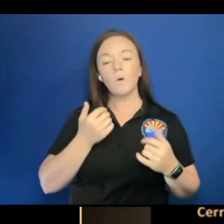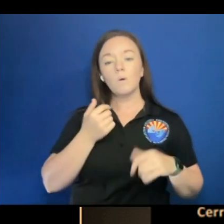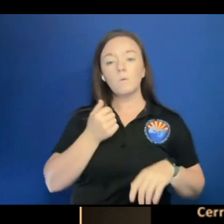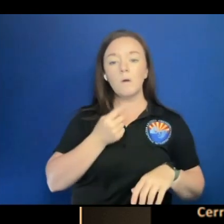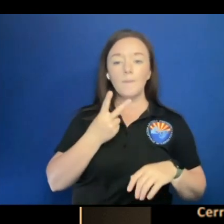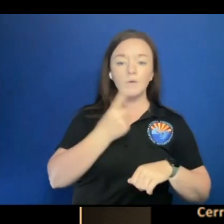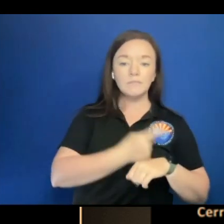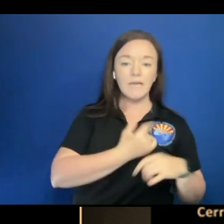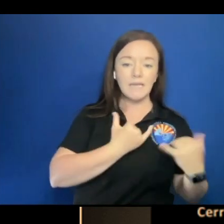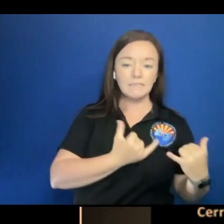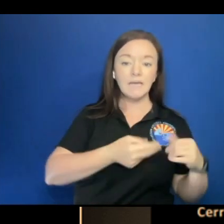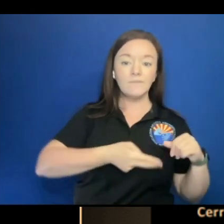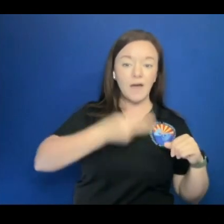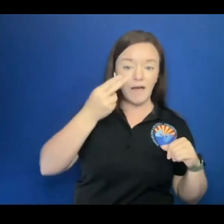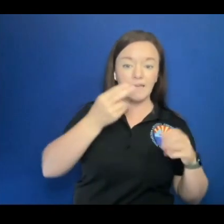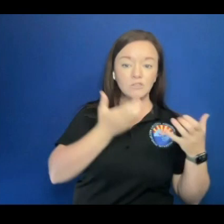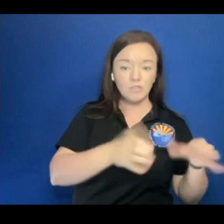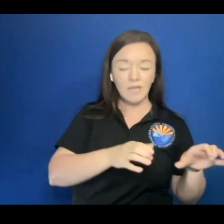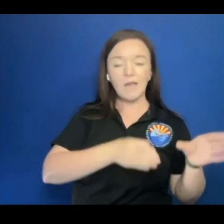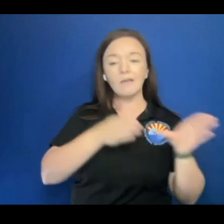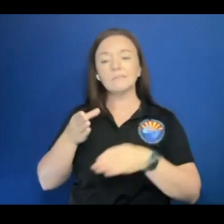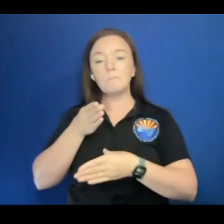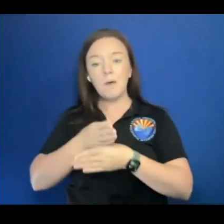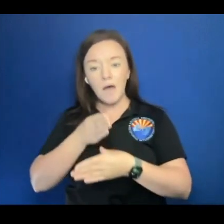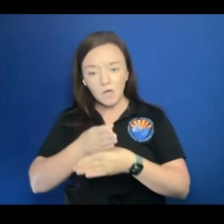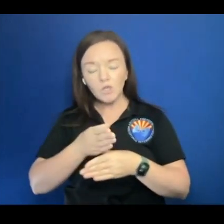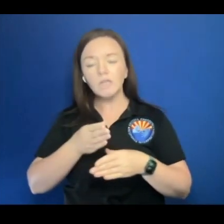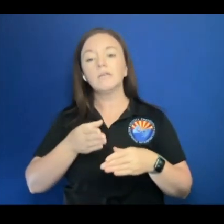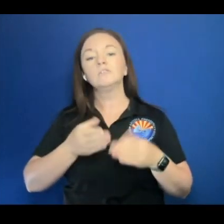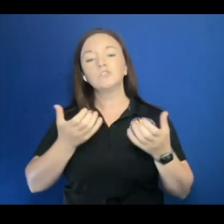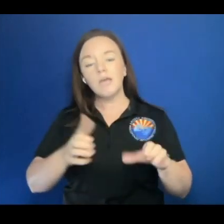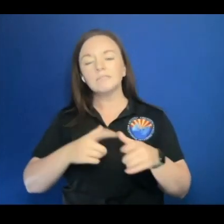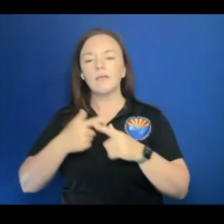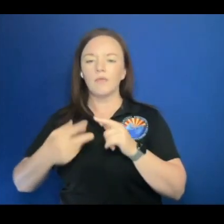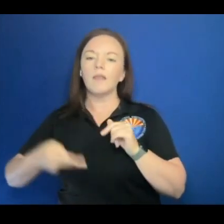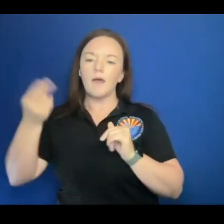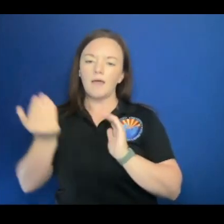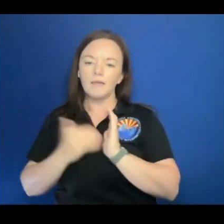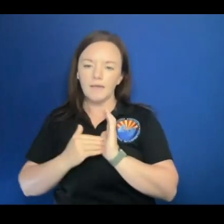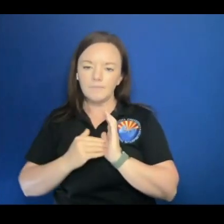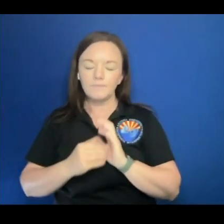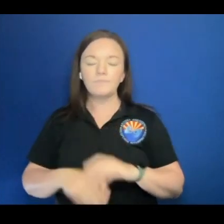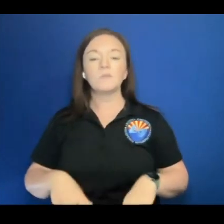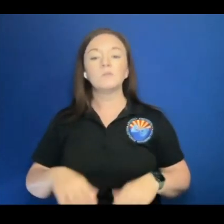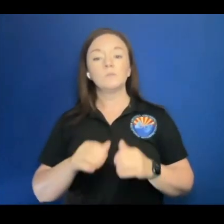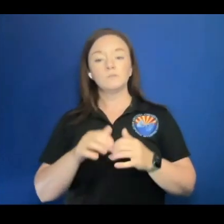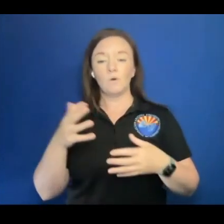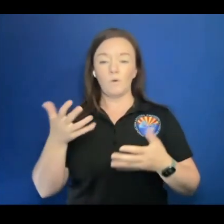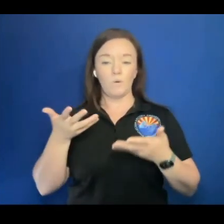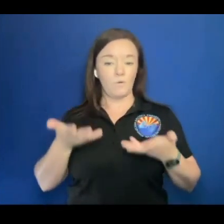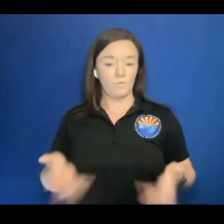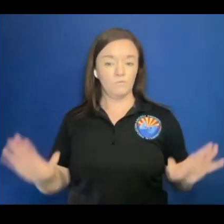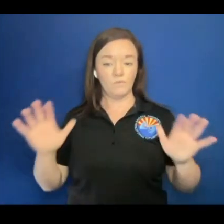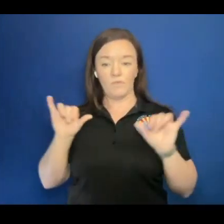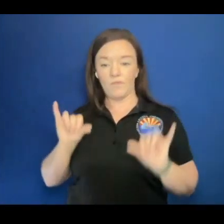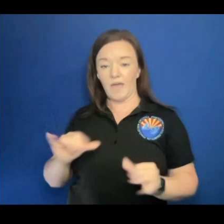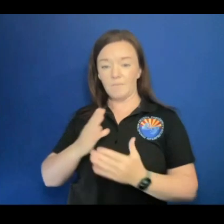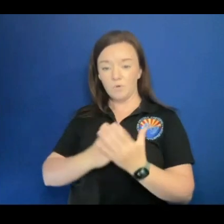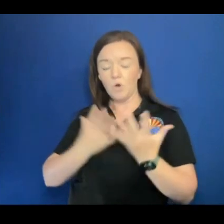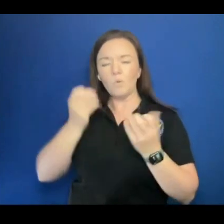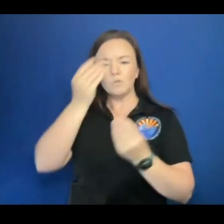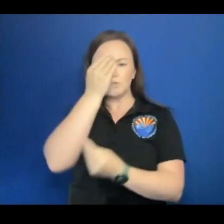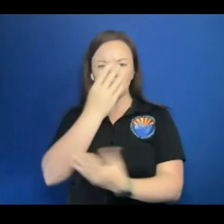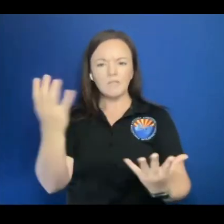back to high. Next slide, please. And so with that, we just wanted to mention, if you do encounter